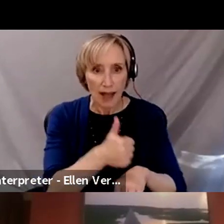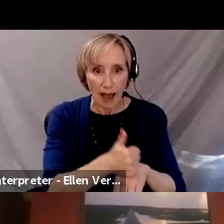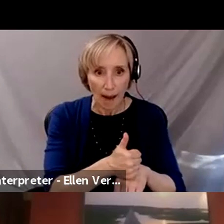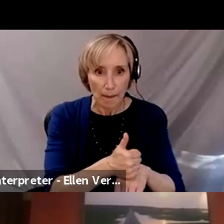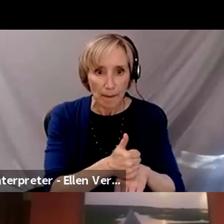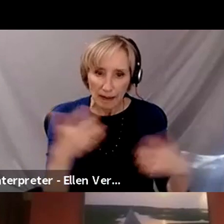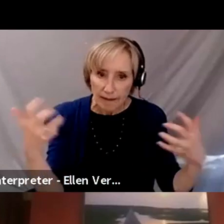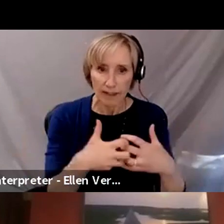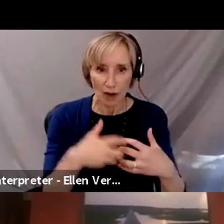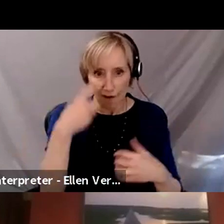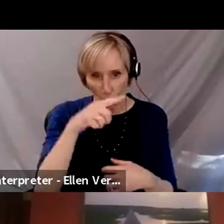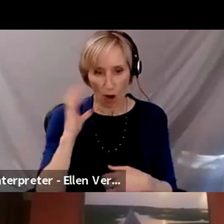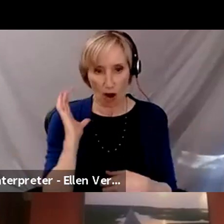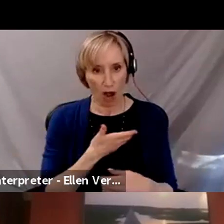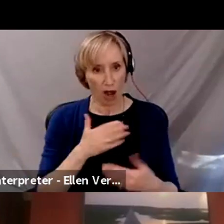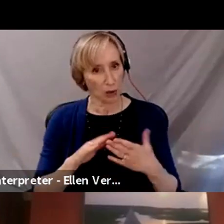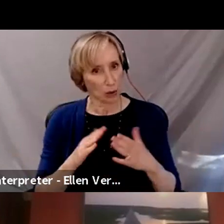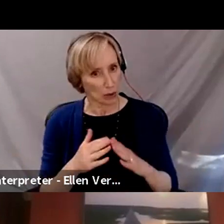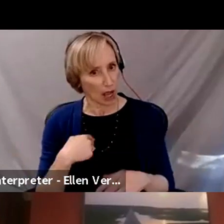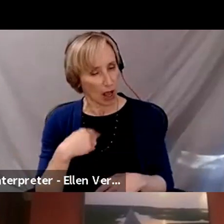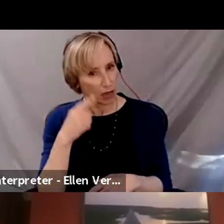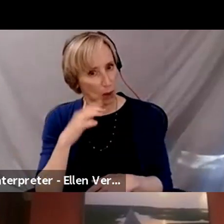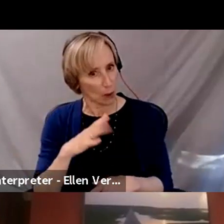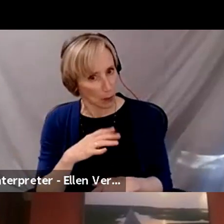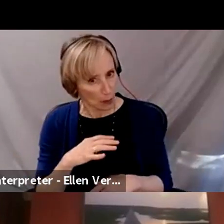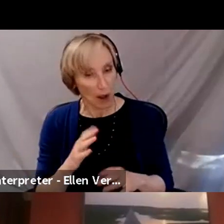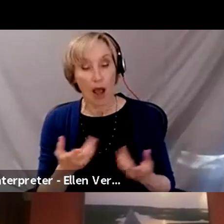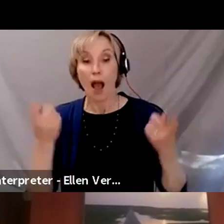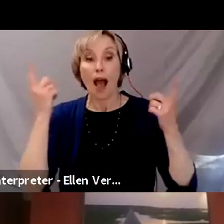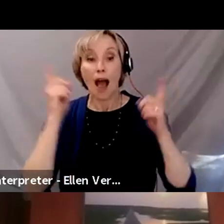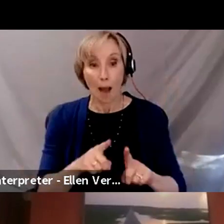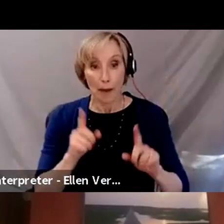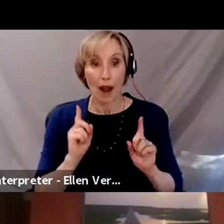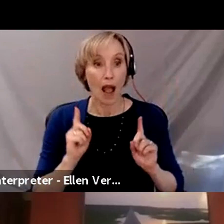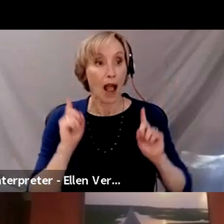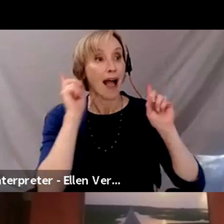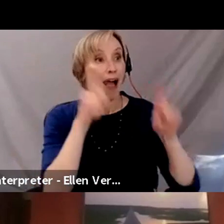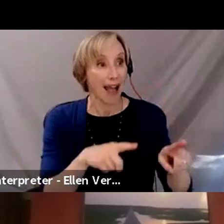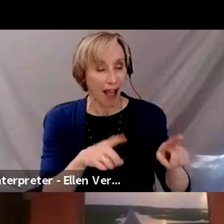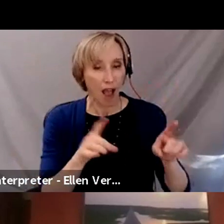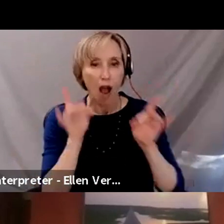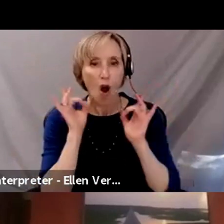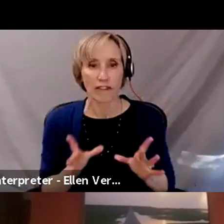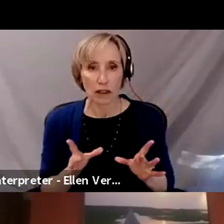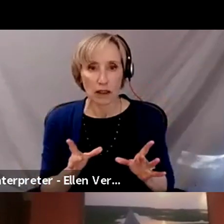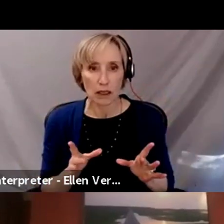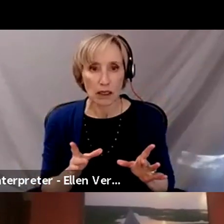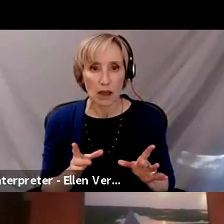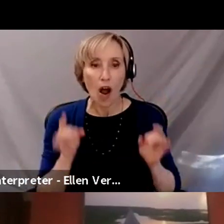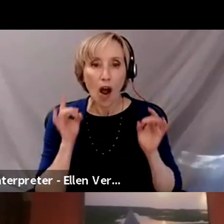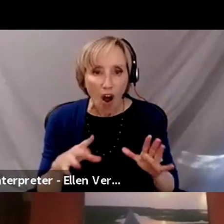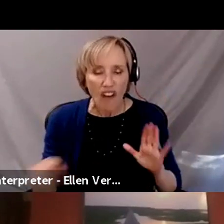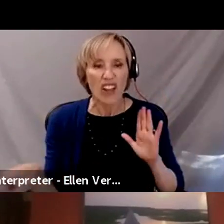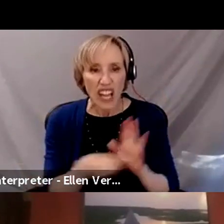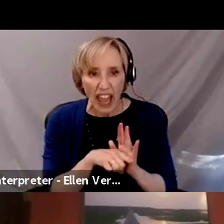making connections. But unfortunately, when I got there, I had an extremely negative experience. And